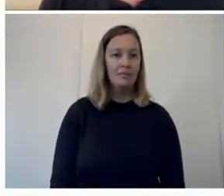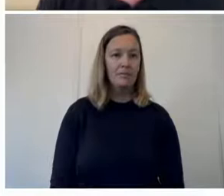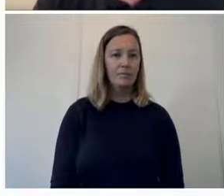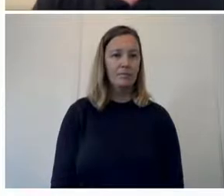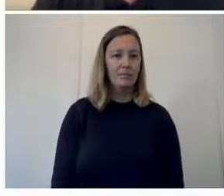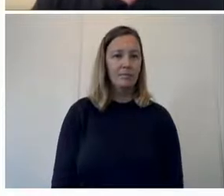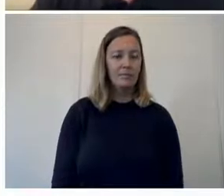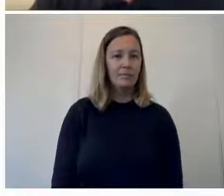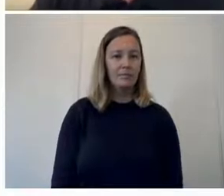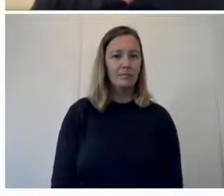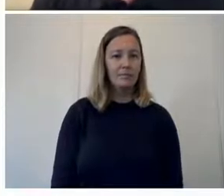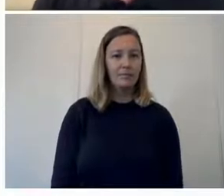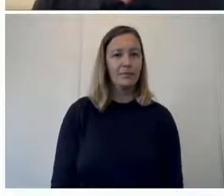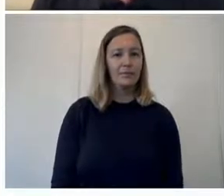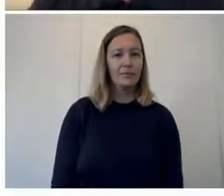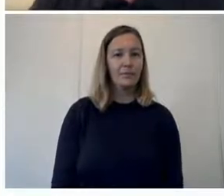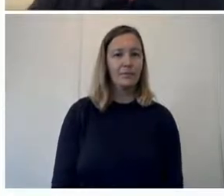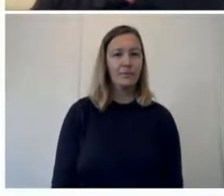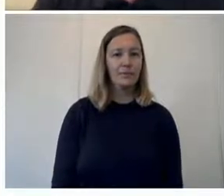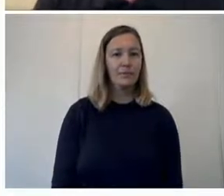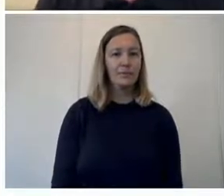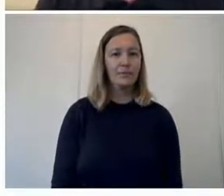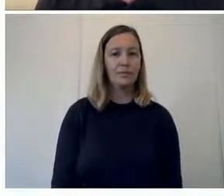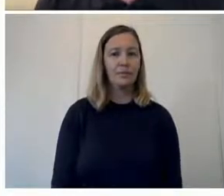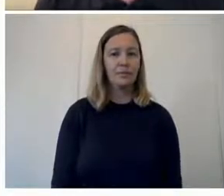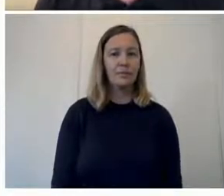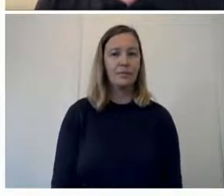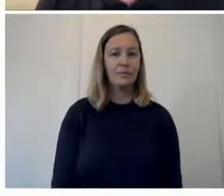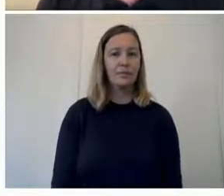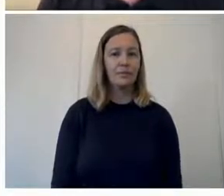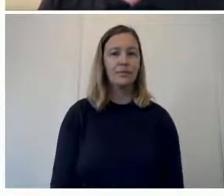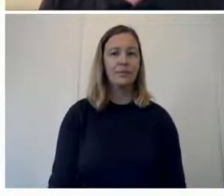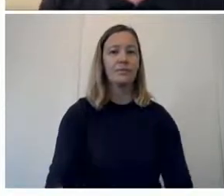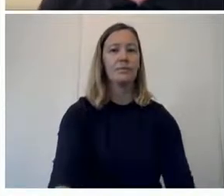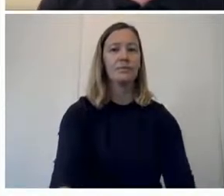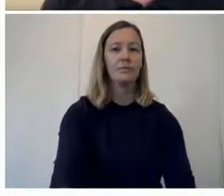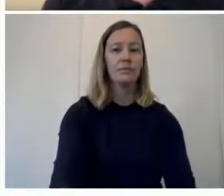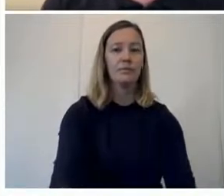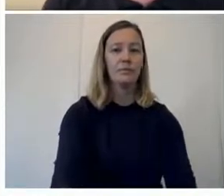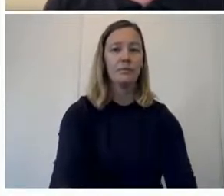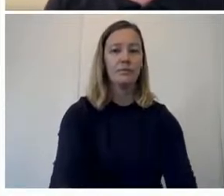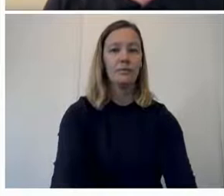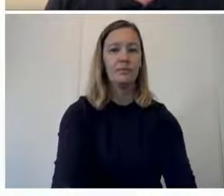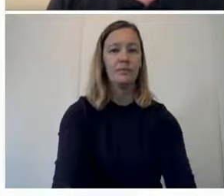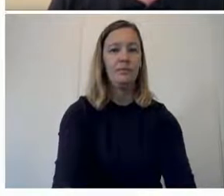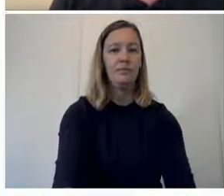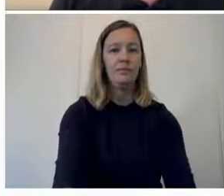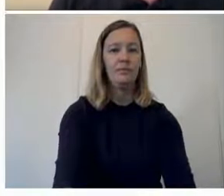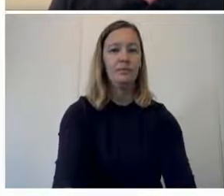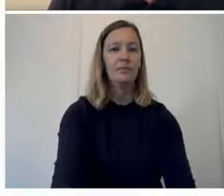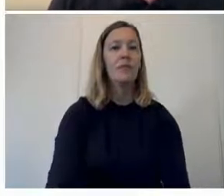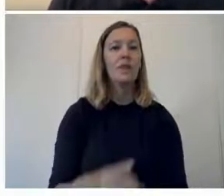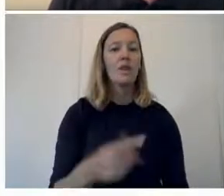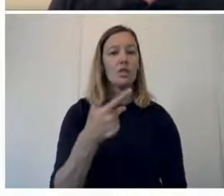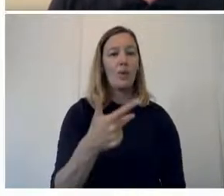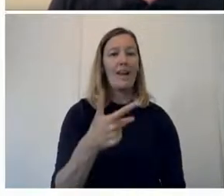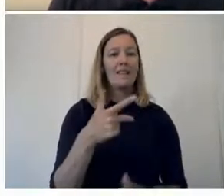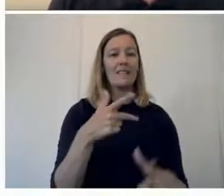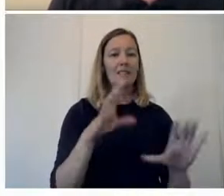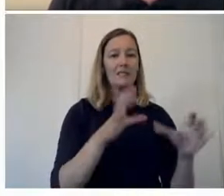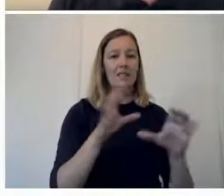bring this slide up, there are the 8 segments and a little reminder of what they do. In